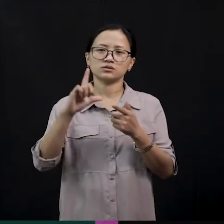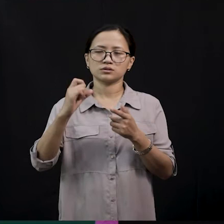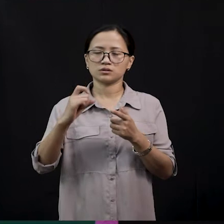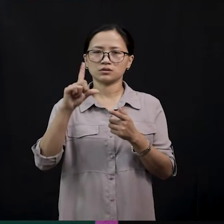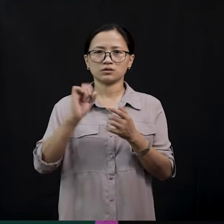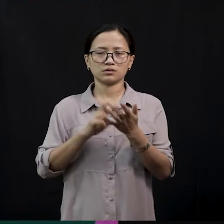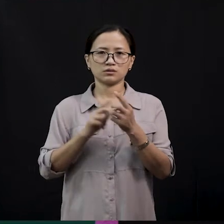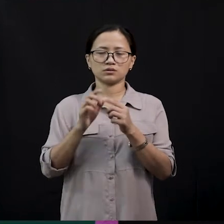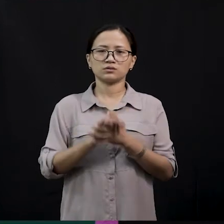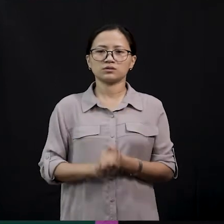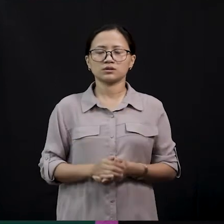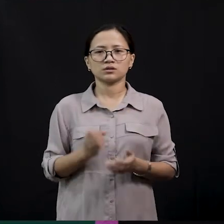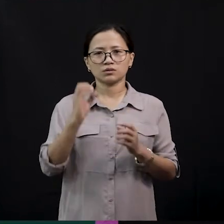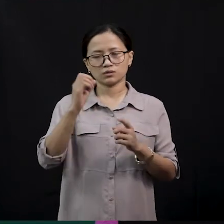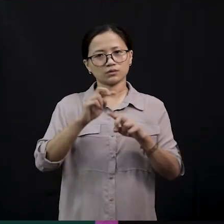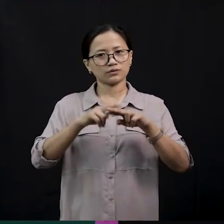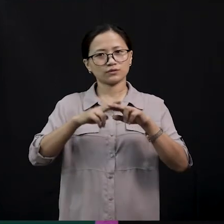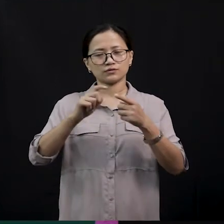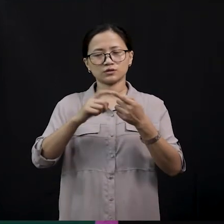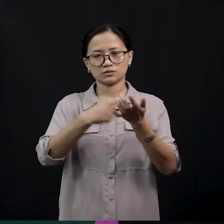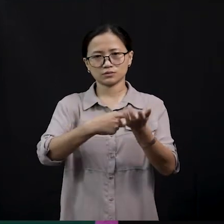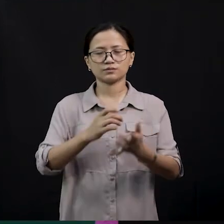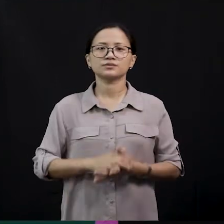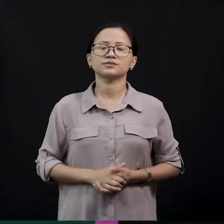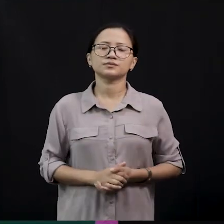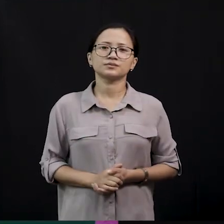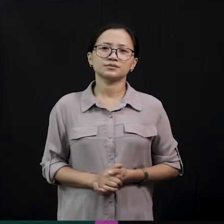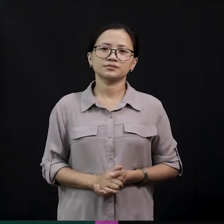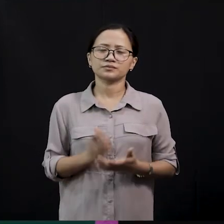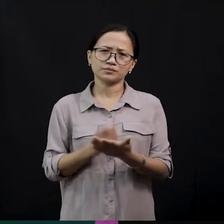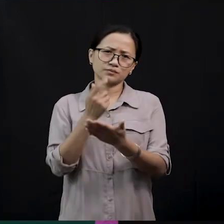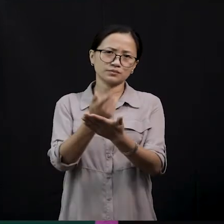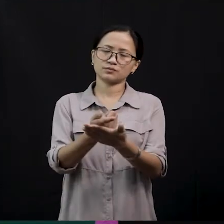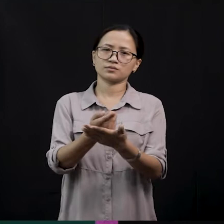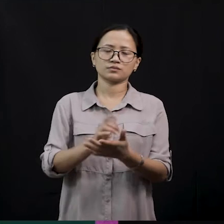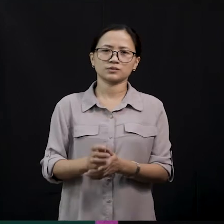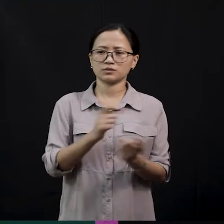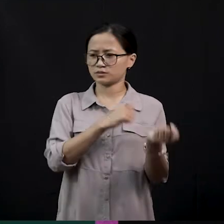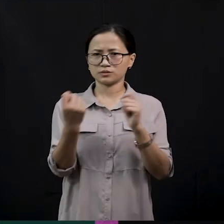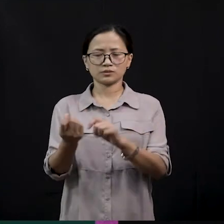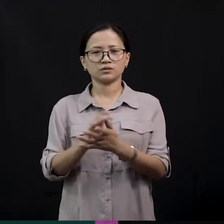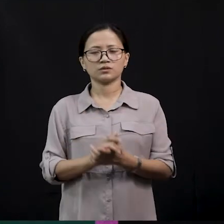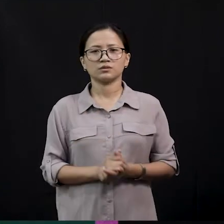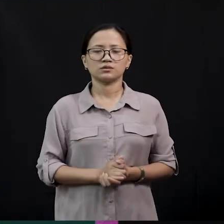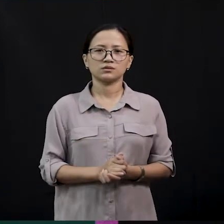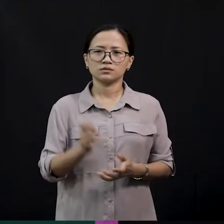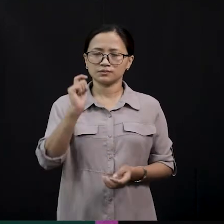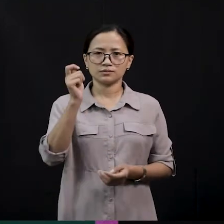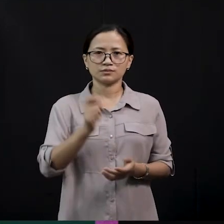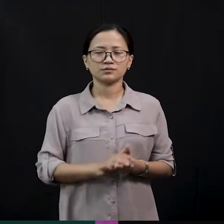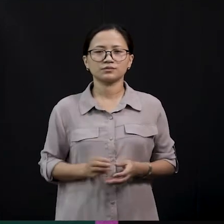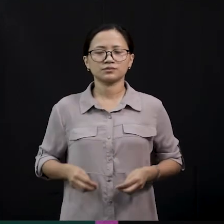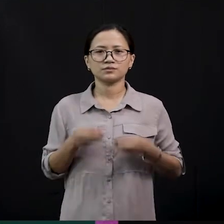laborer declined this offer, the offer that he would be paid, or in return for the bargain of his work,